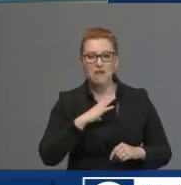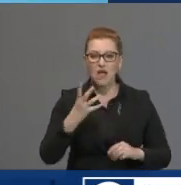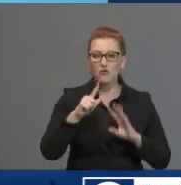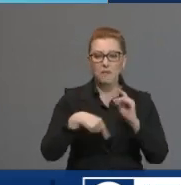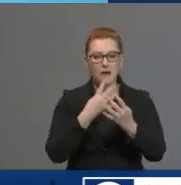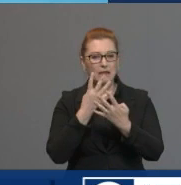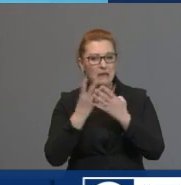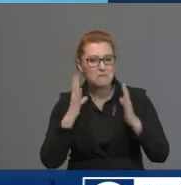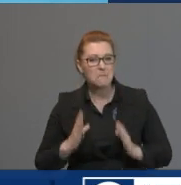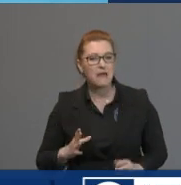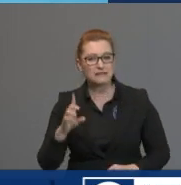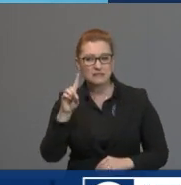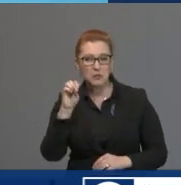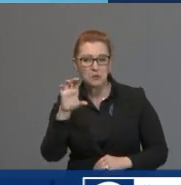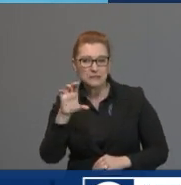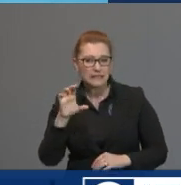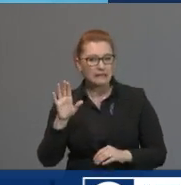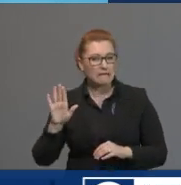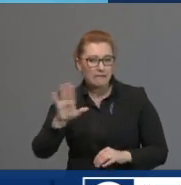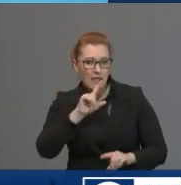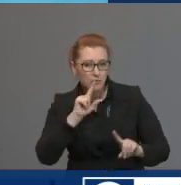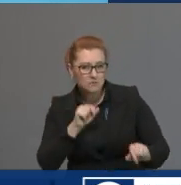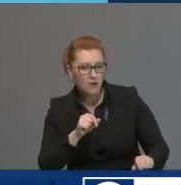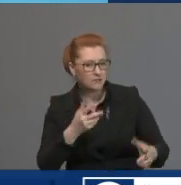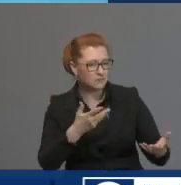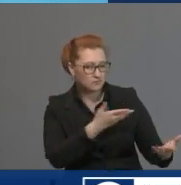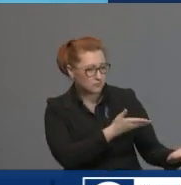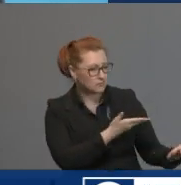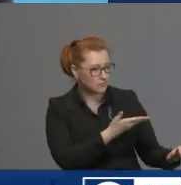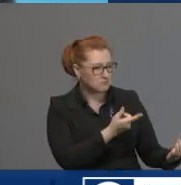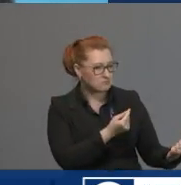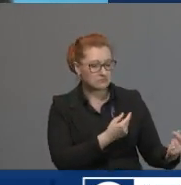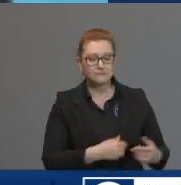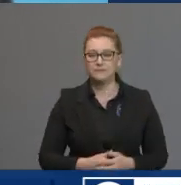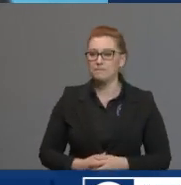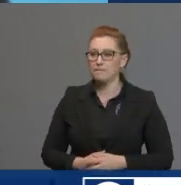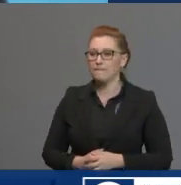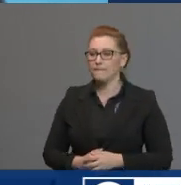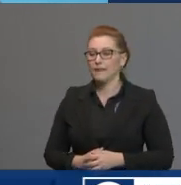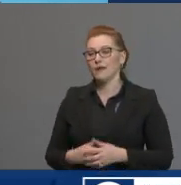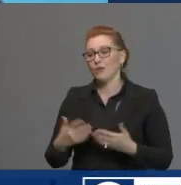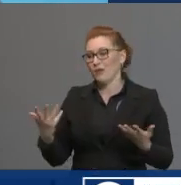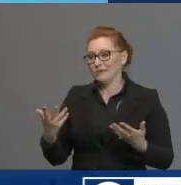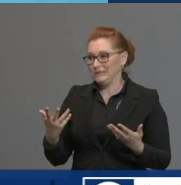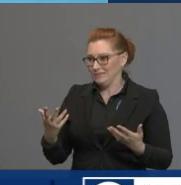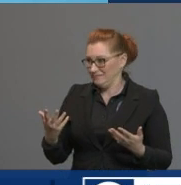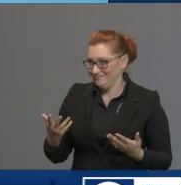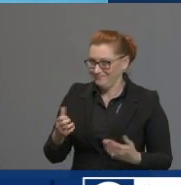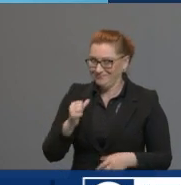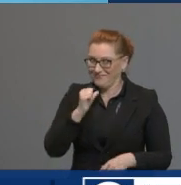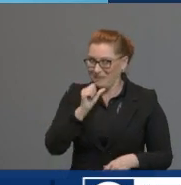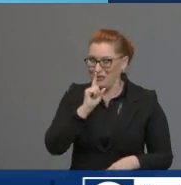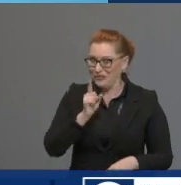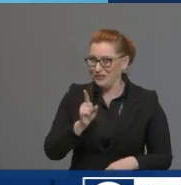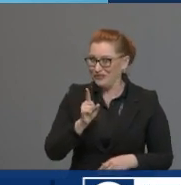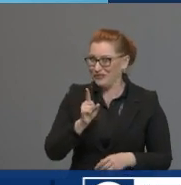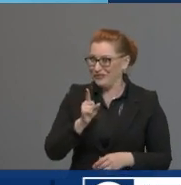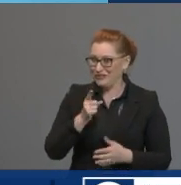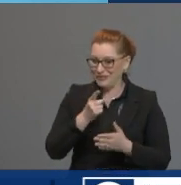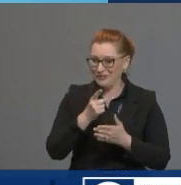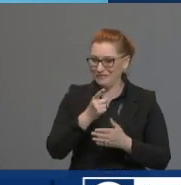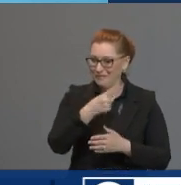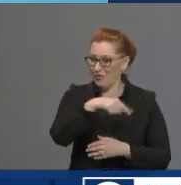of Corrections, inmates. What is your response to these protests? Well, I'm not certain exactly